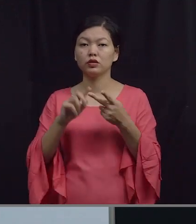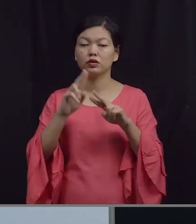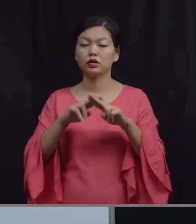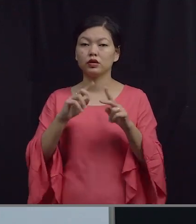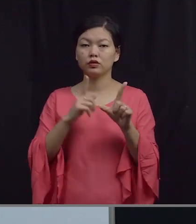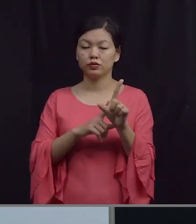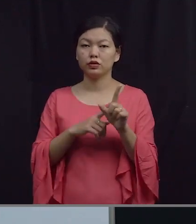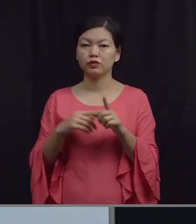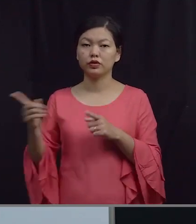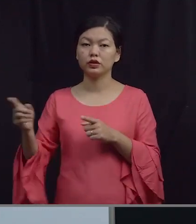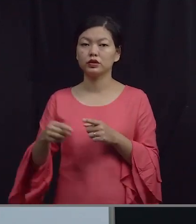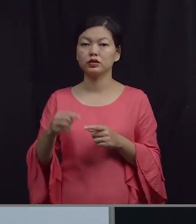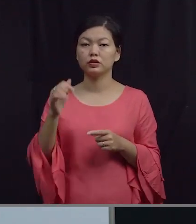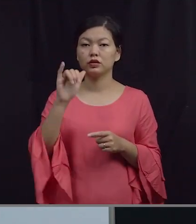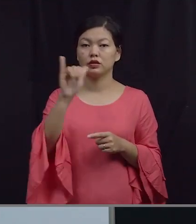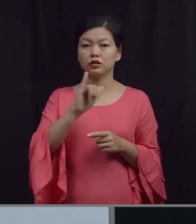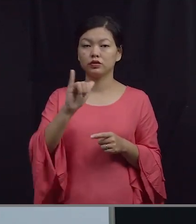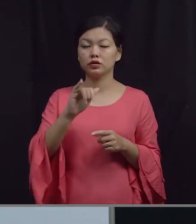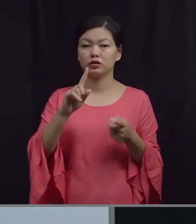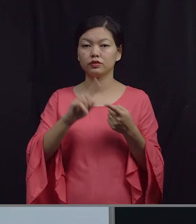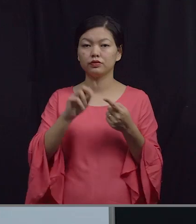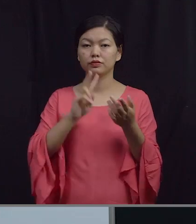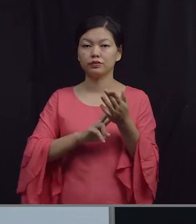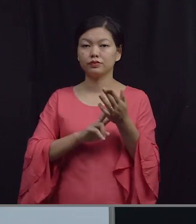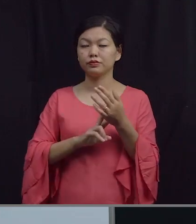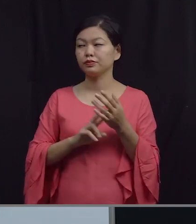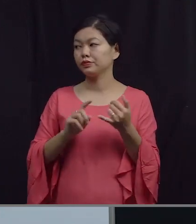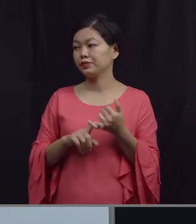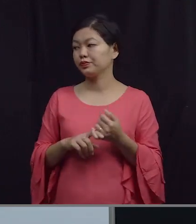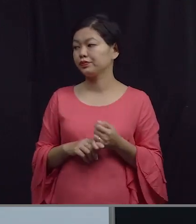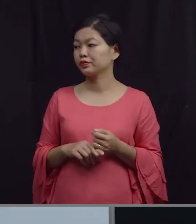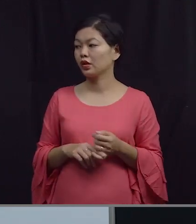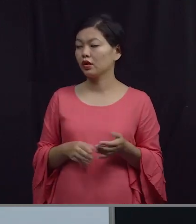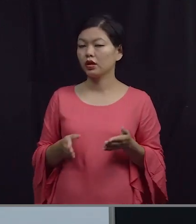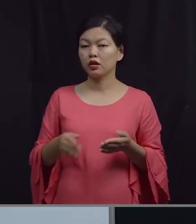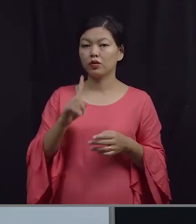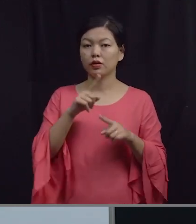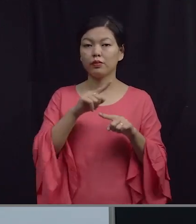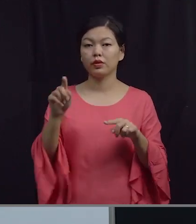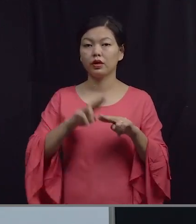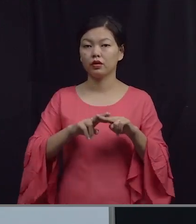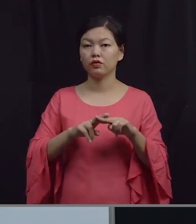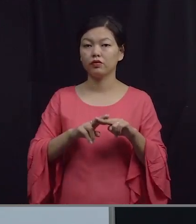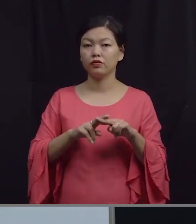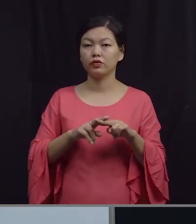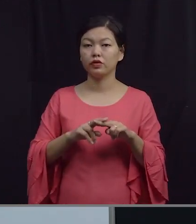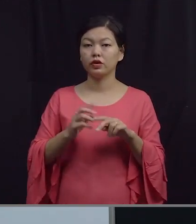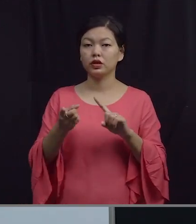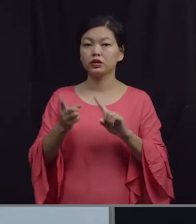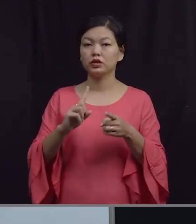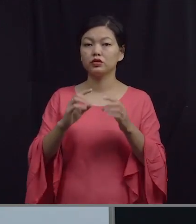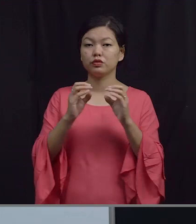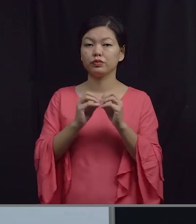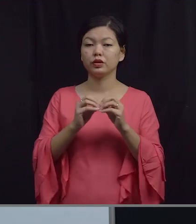f. 1 by f is what? It is nothing but power of lens. So I can write, in place of 1 by f, I can write p. And in place of 1